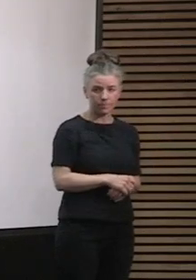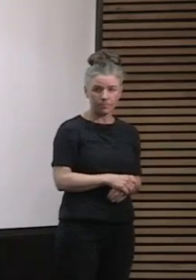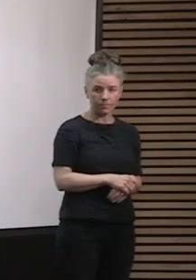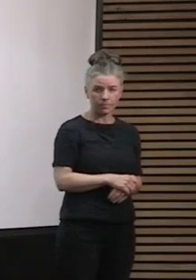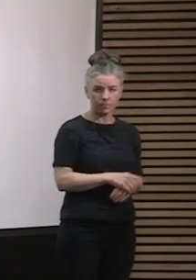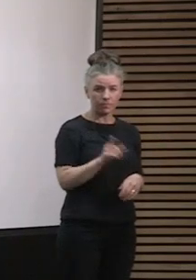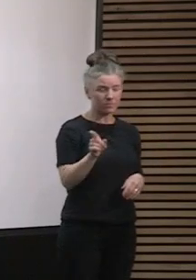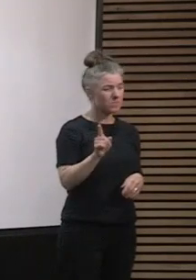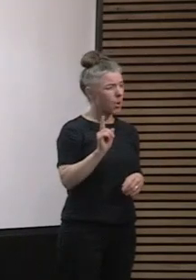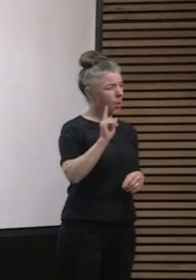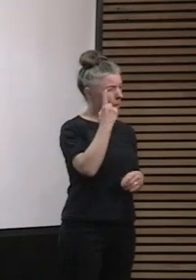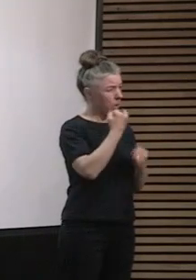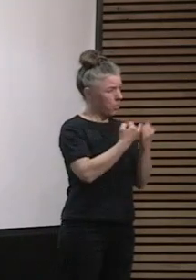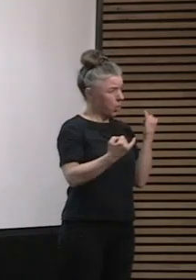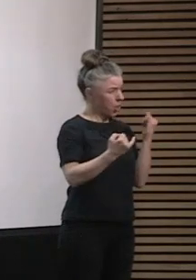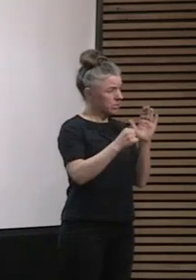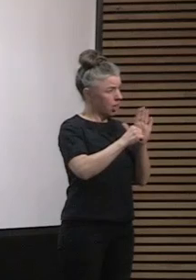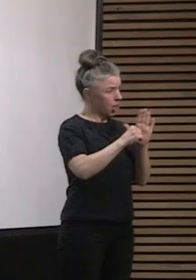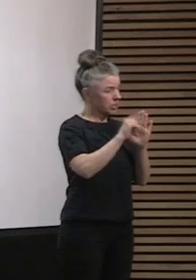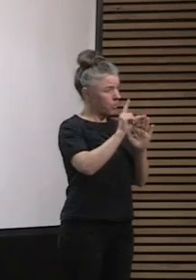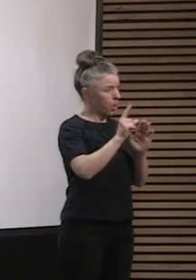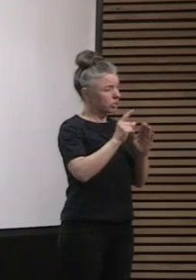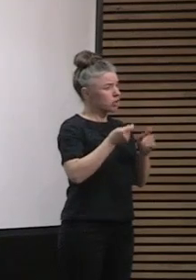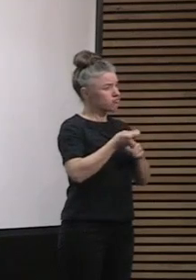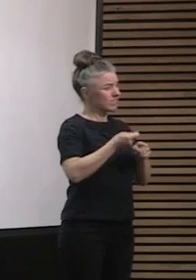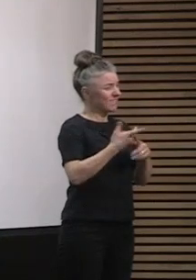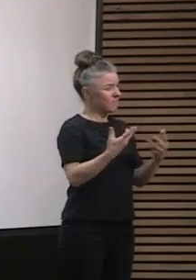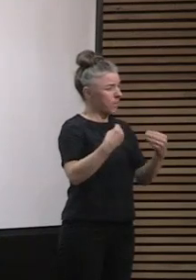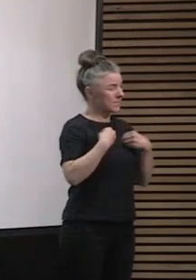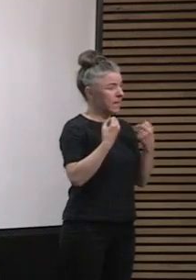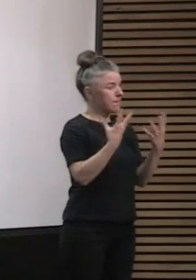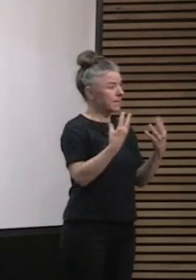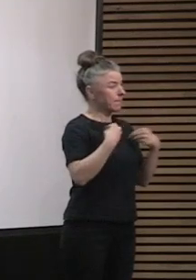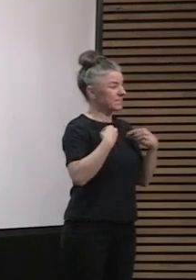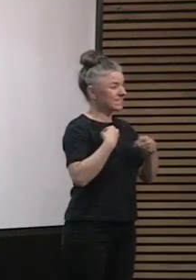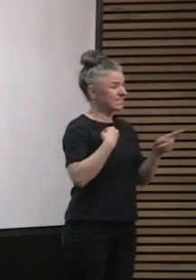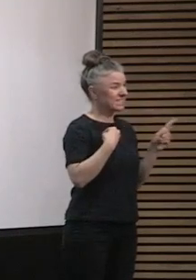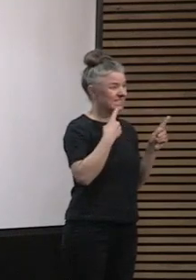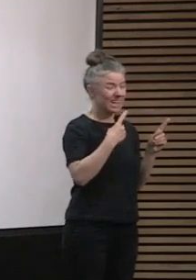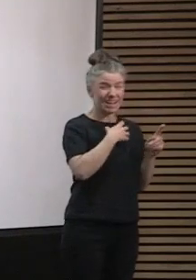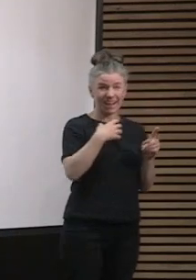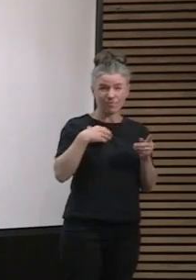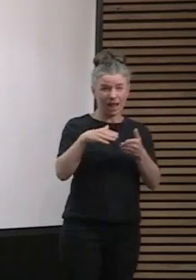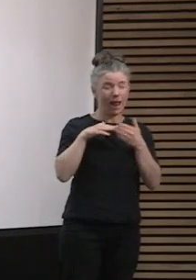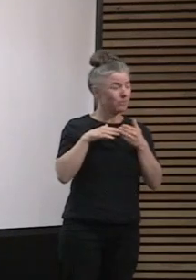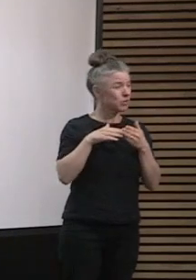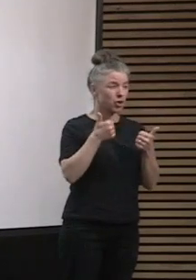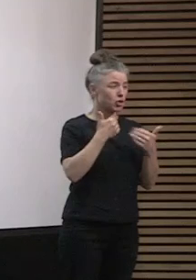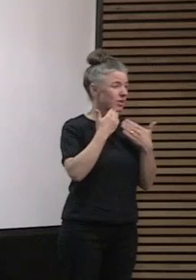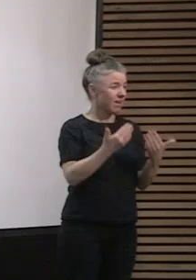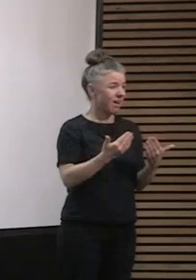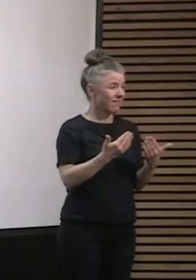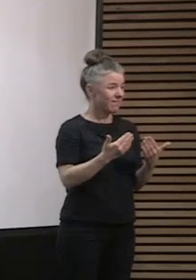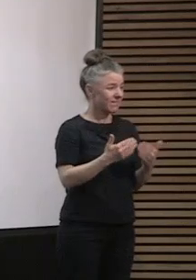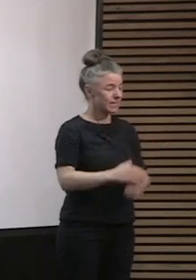obviously commercial rent, and that is an area where there have been a lot of businesses saying that the government's solution to that isn't actually strong enough, and that it was